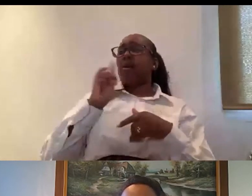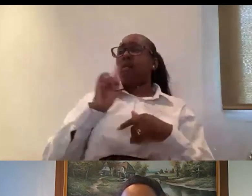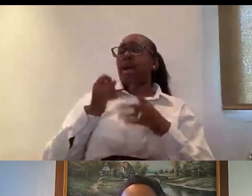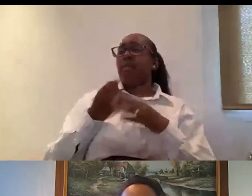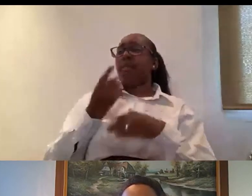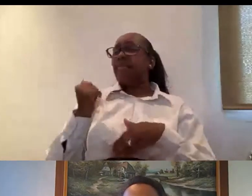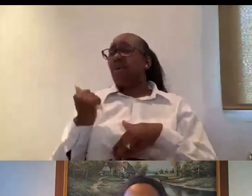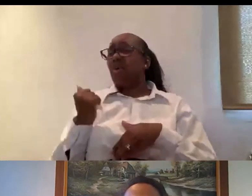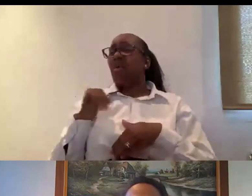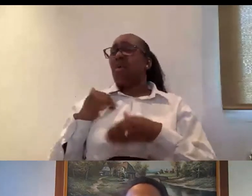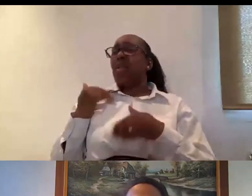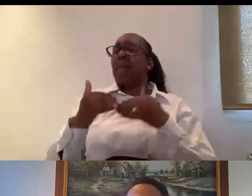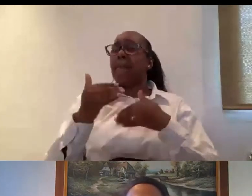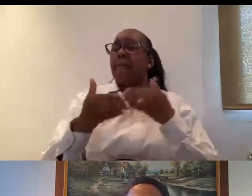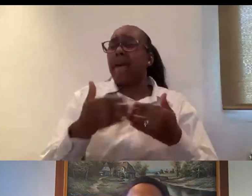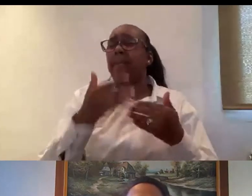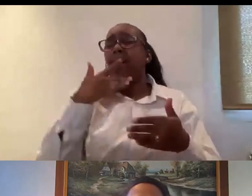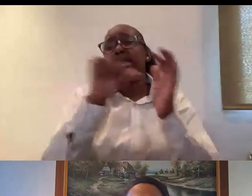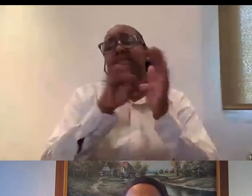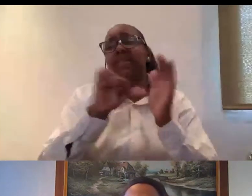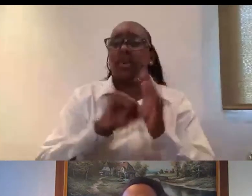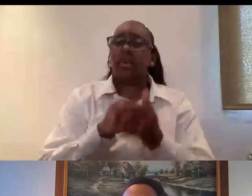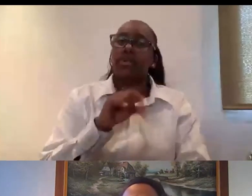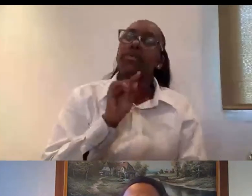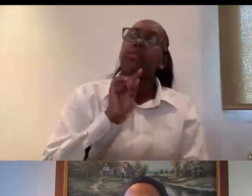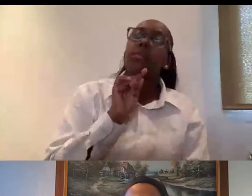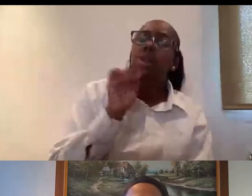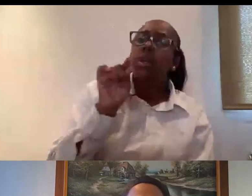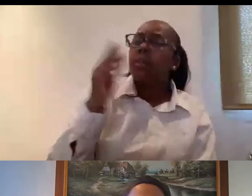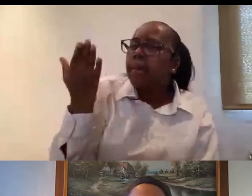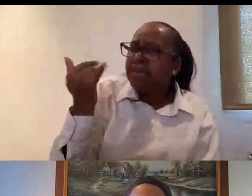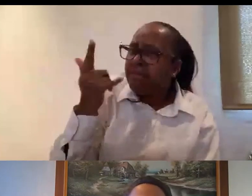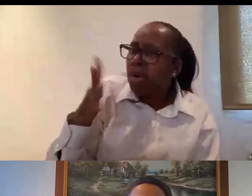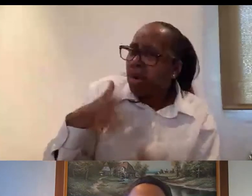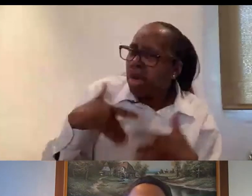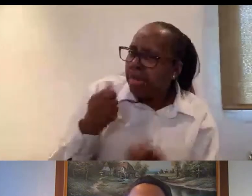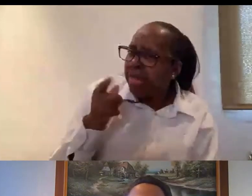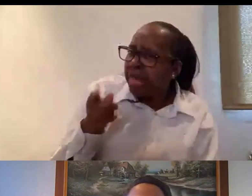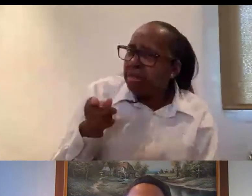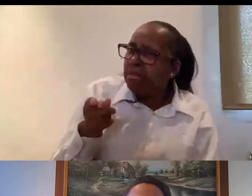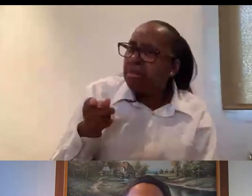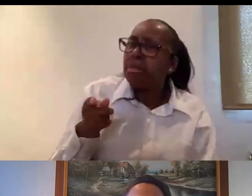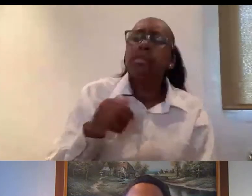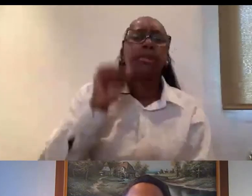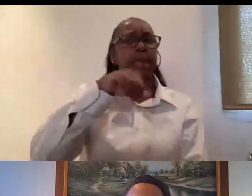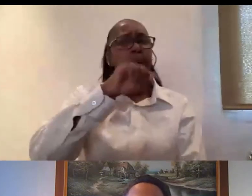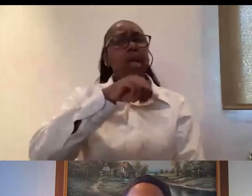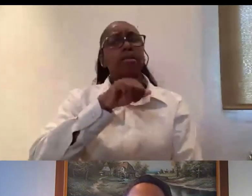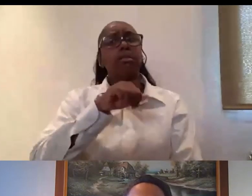before, and that's quite difficult. And were you generally healthy beforehand?